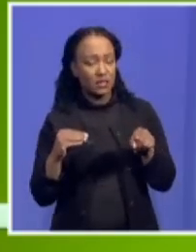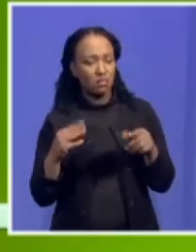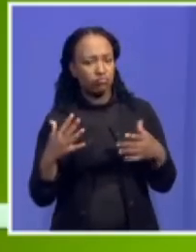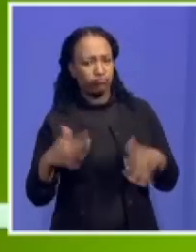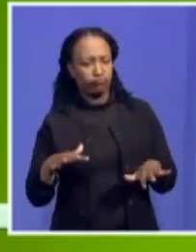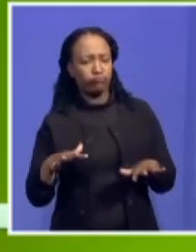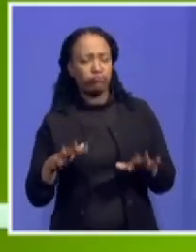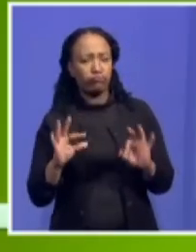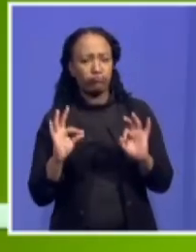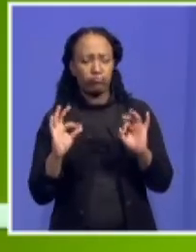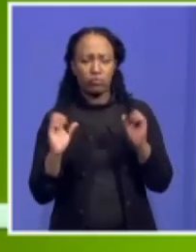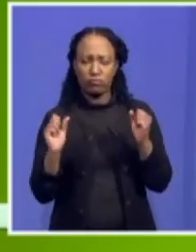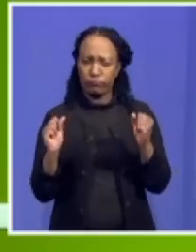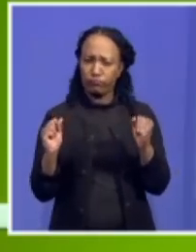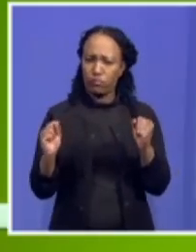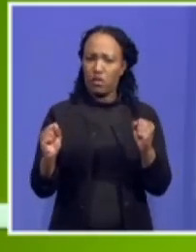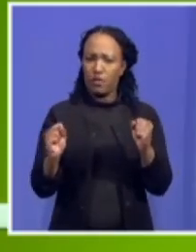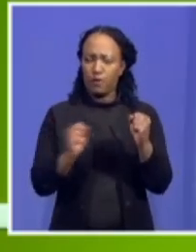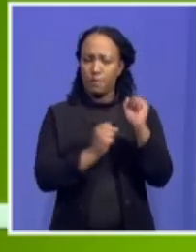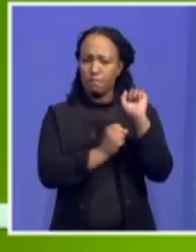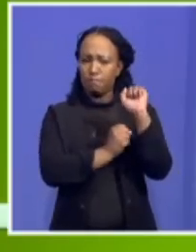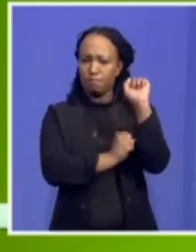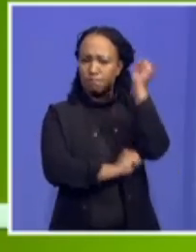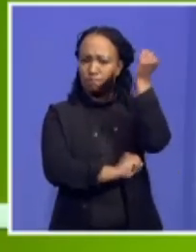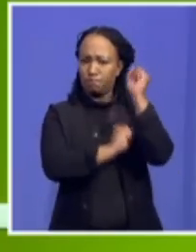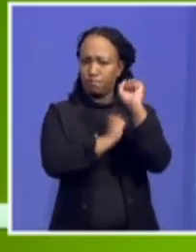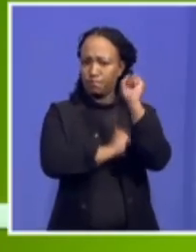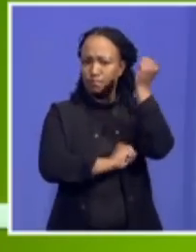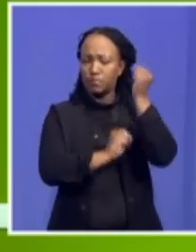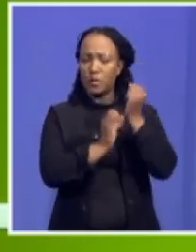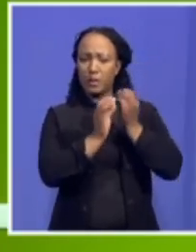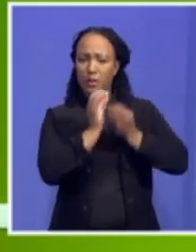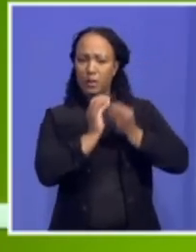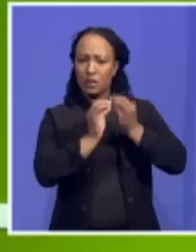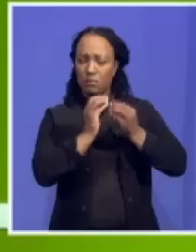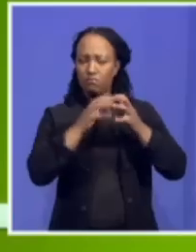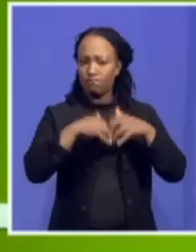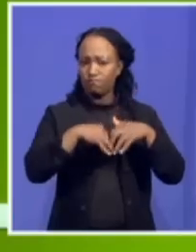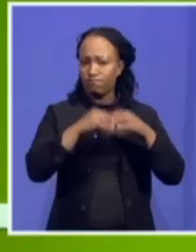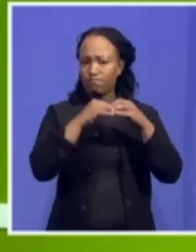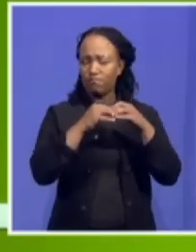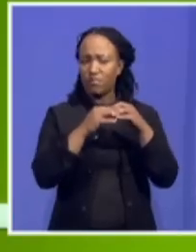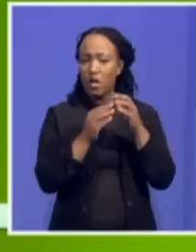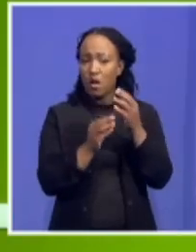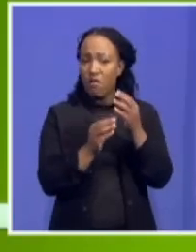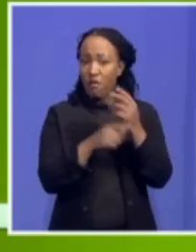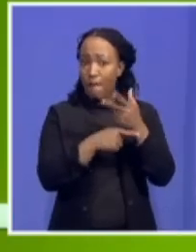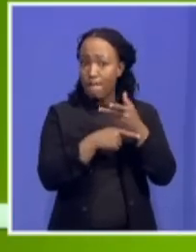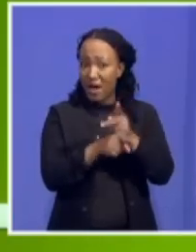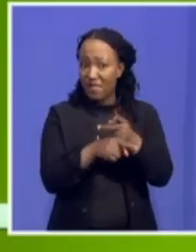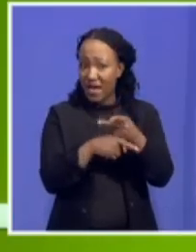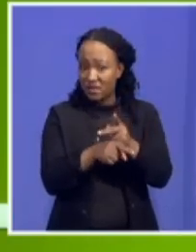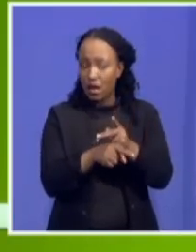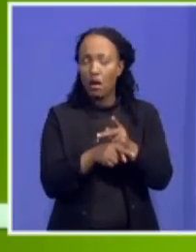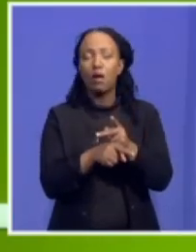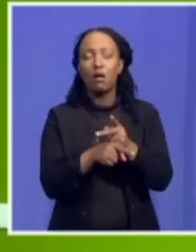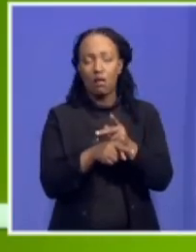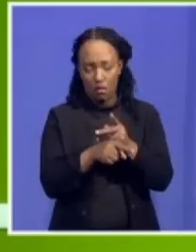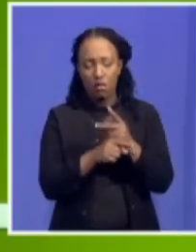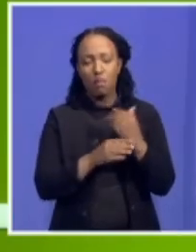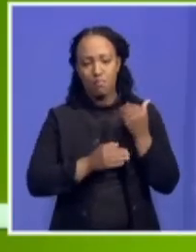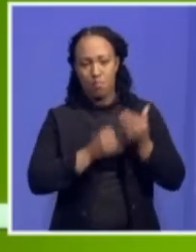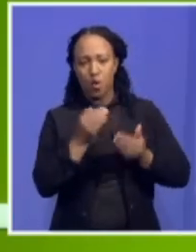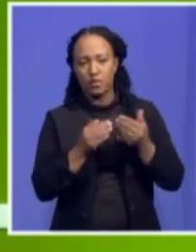strengthened our industrialization process, our manufacturing processes, this having been the